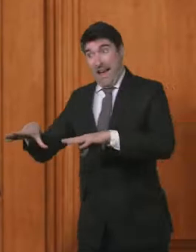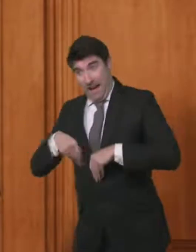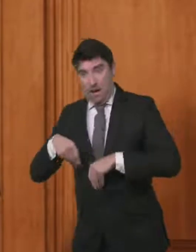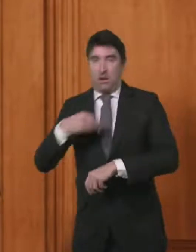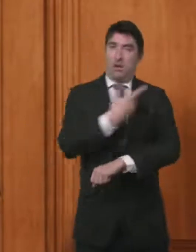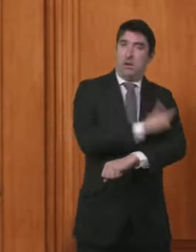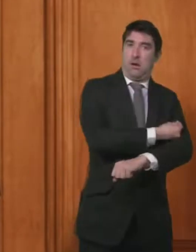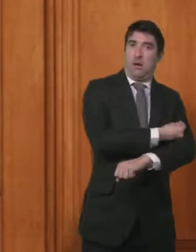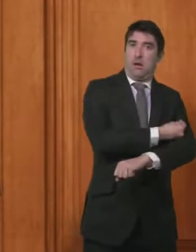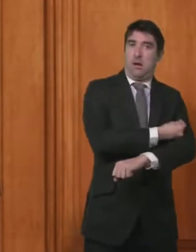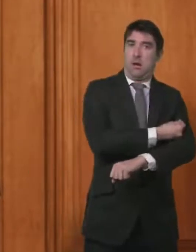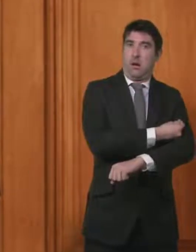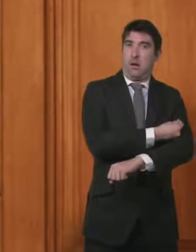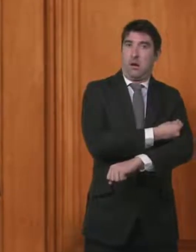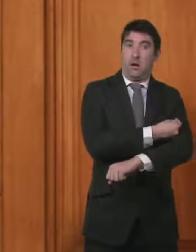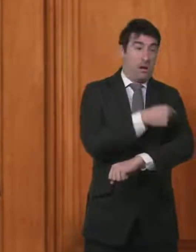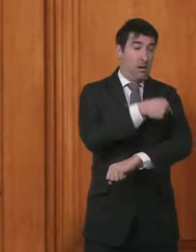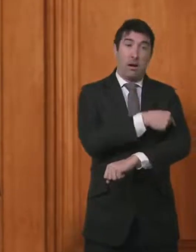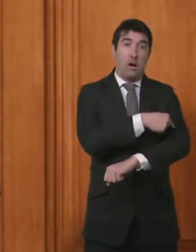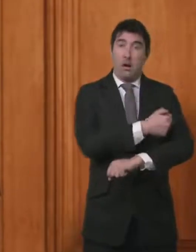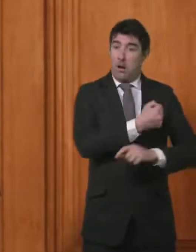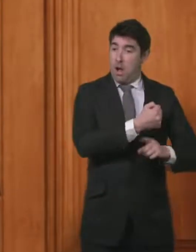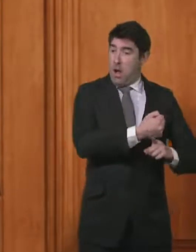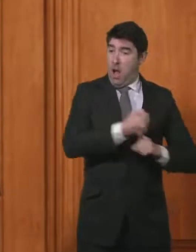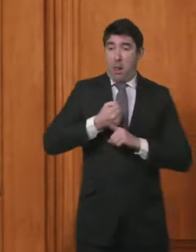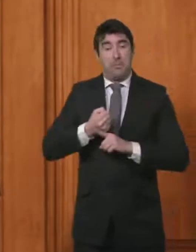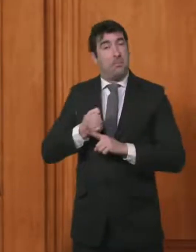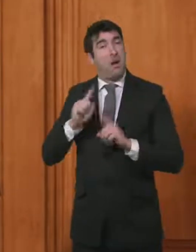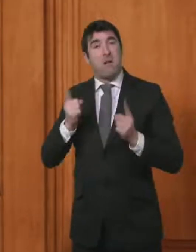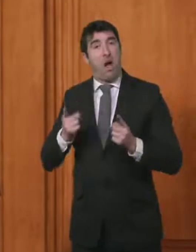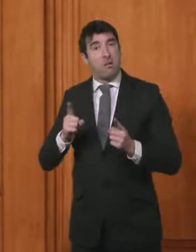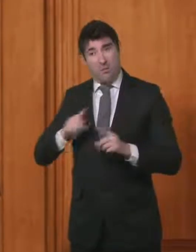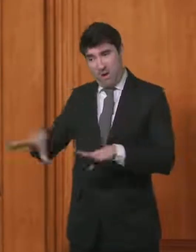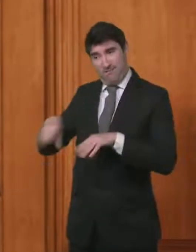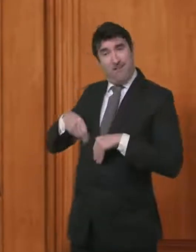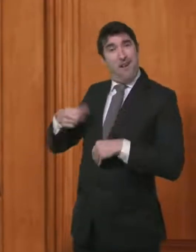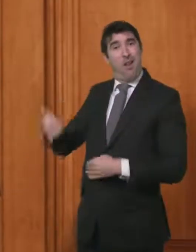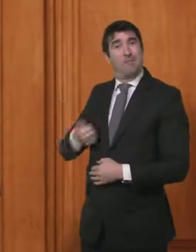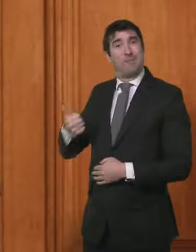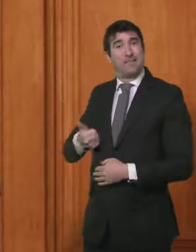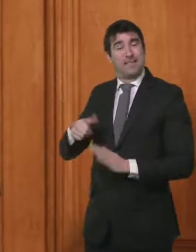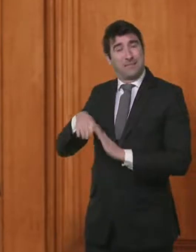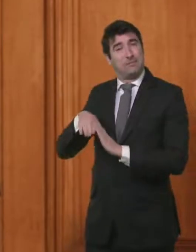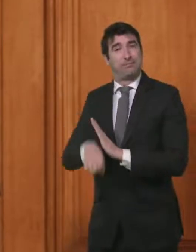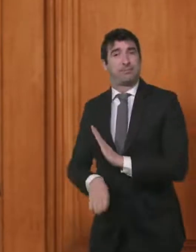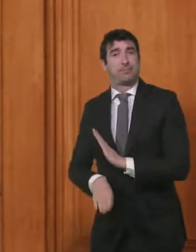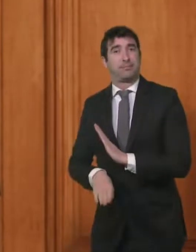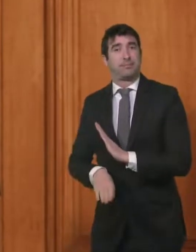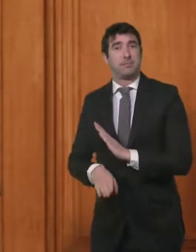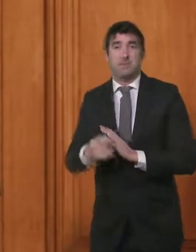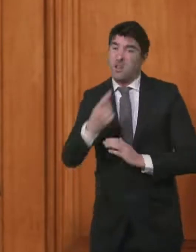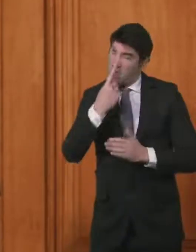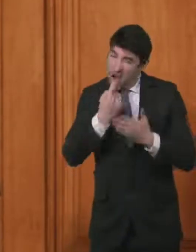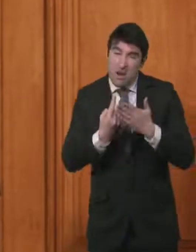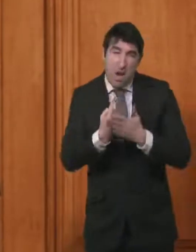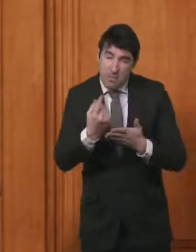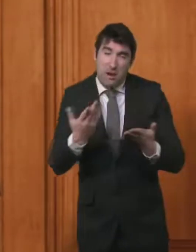give them immunity before the disease takes hold. I think that we is should always get going the to be the guy case. doing the